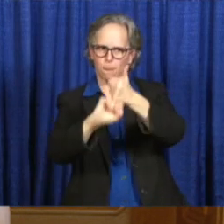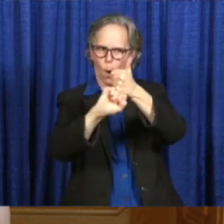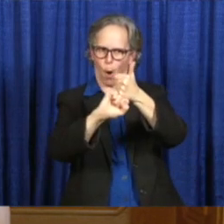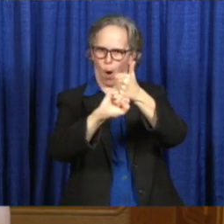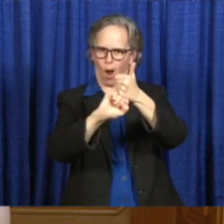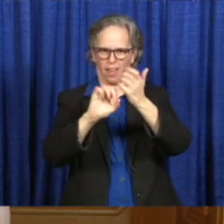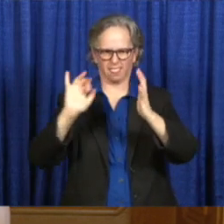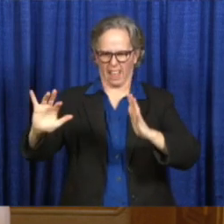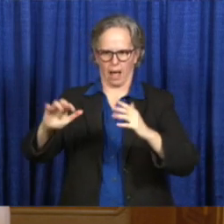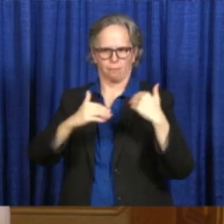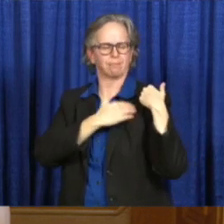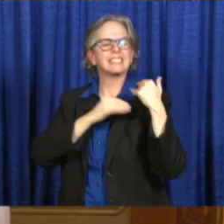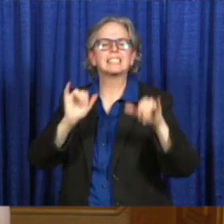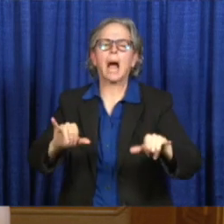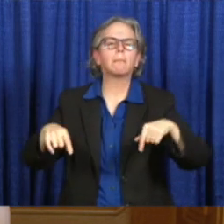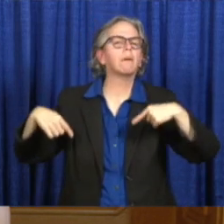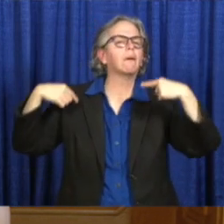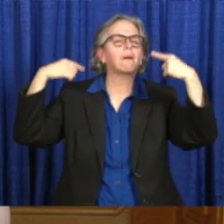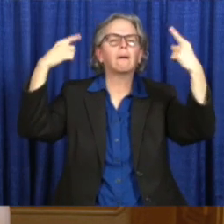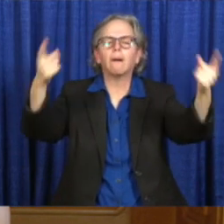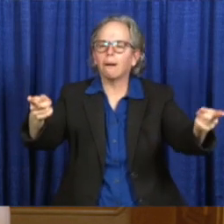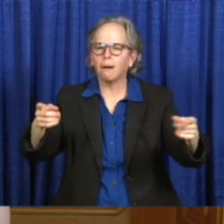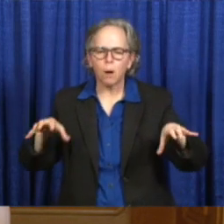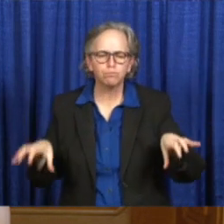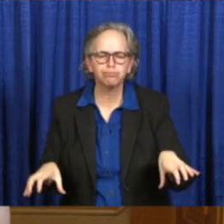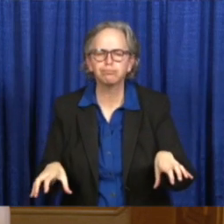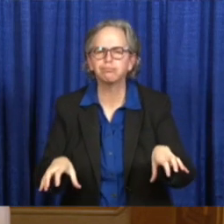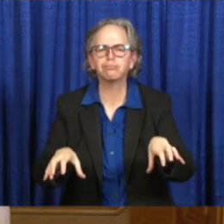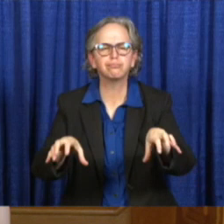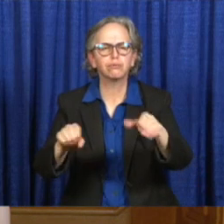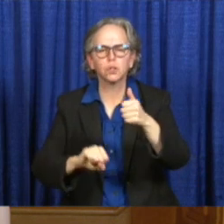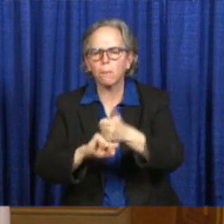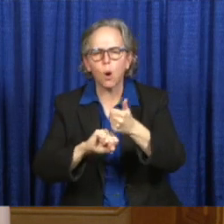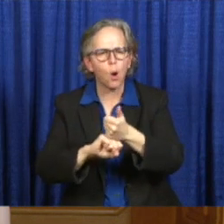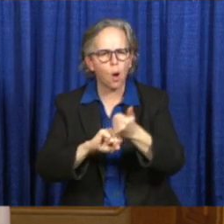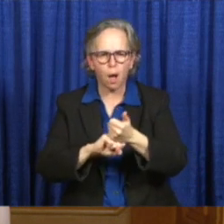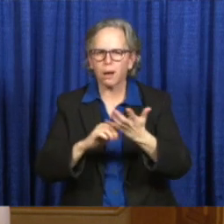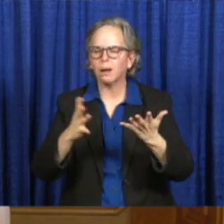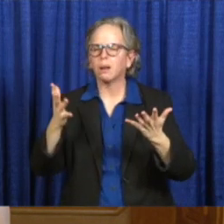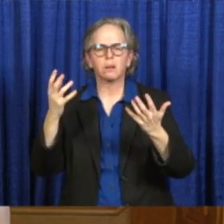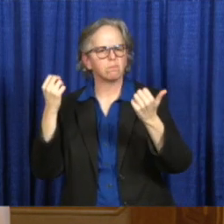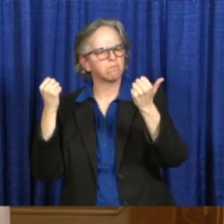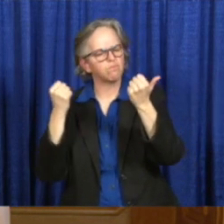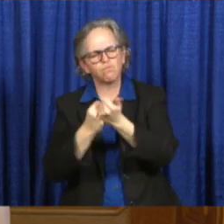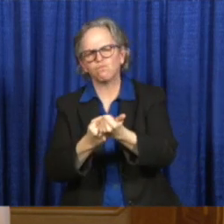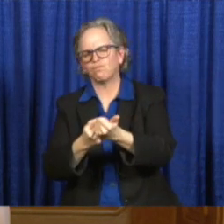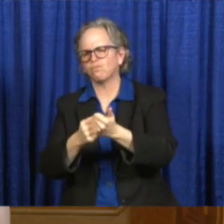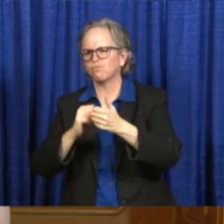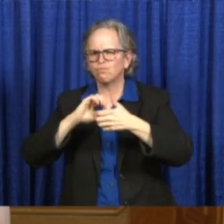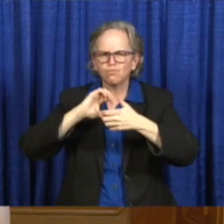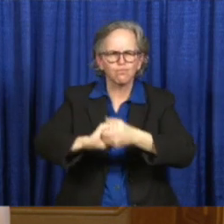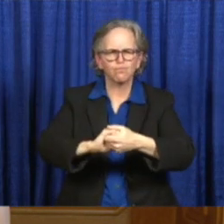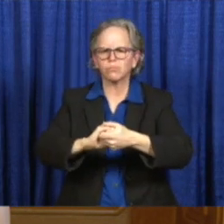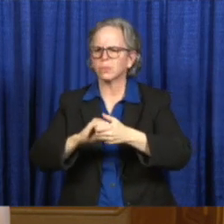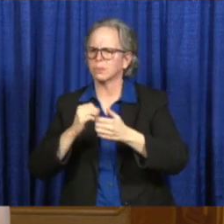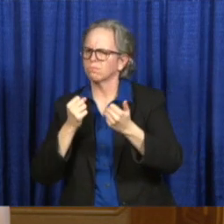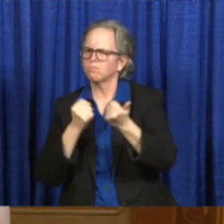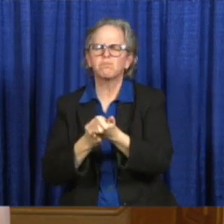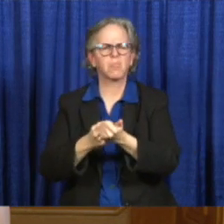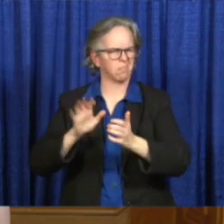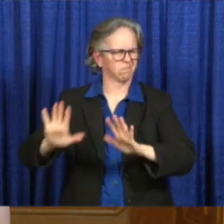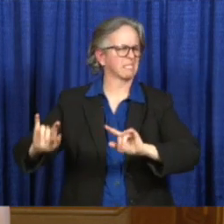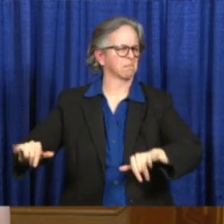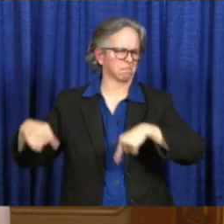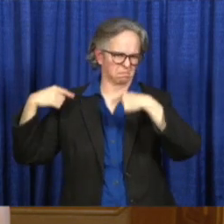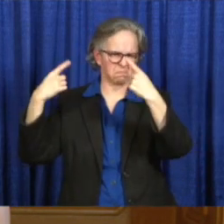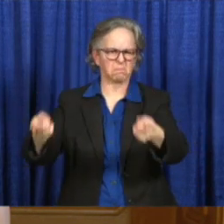was necessary. So all of these things are being integrated together, and the hospitals are working very, very closely with the